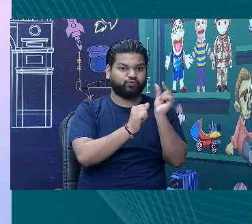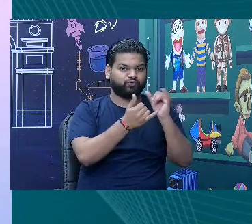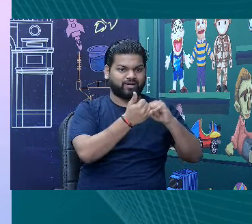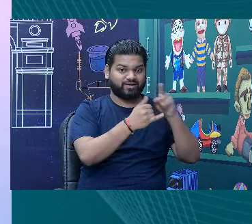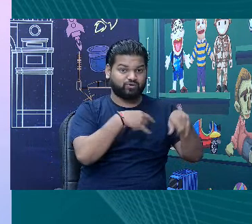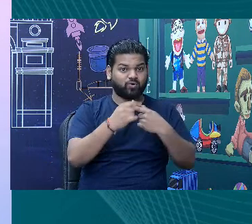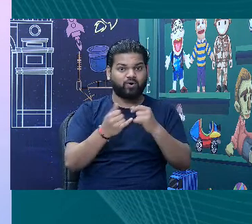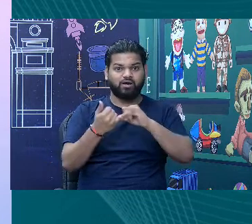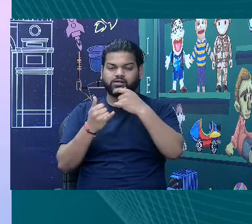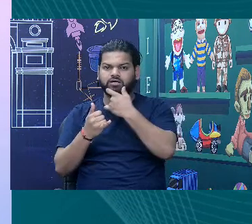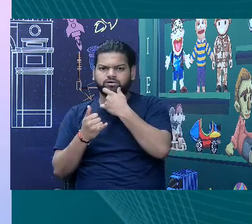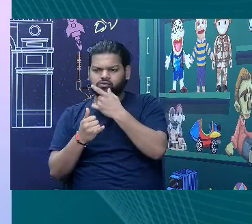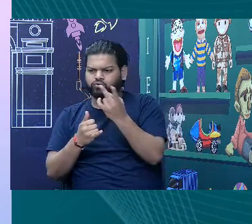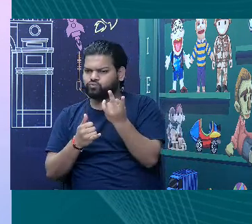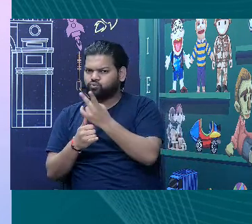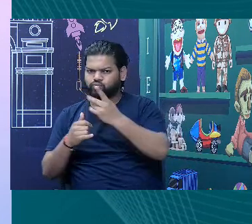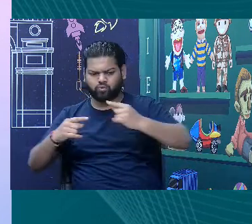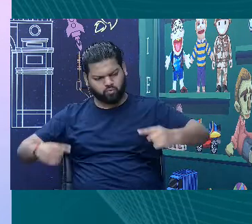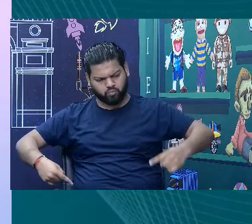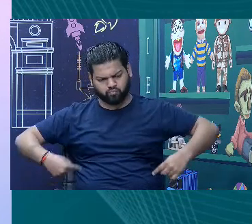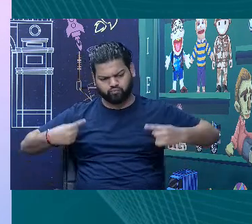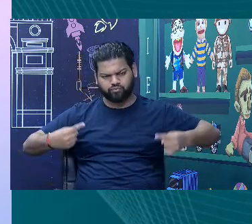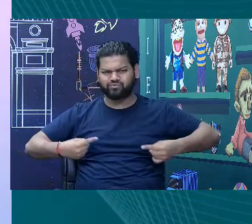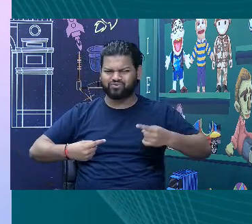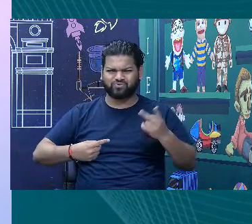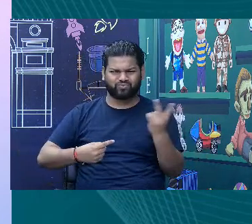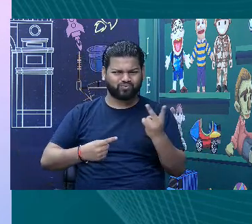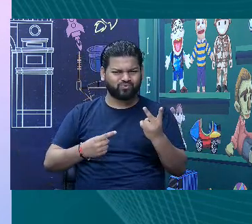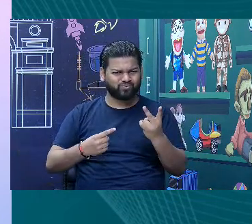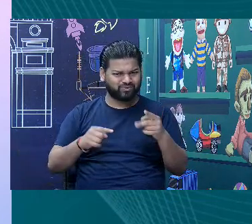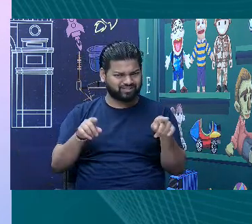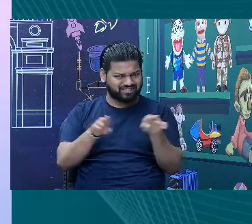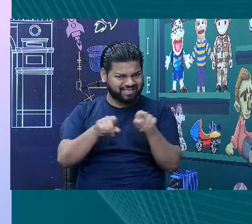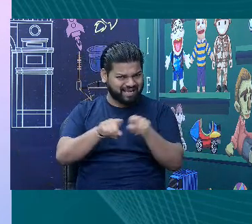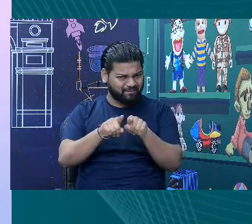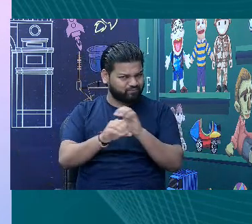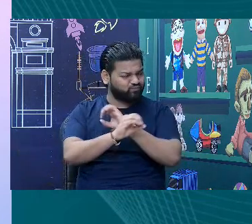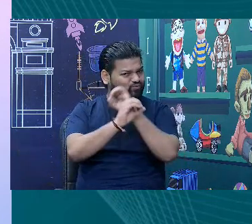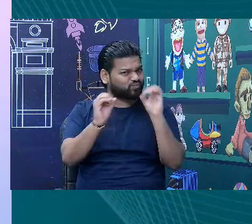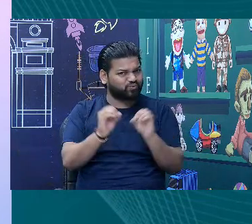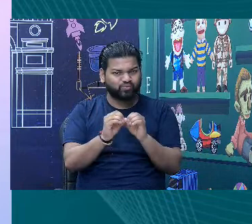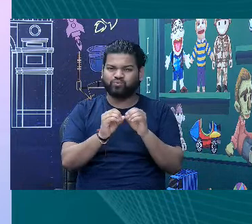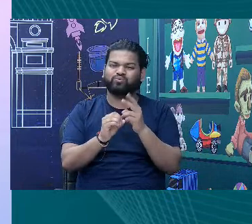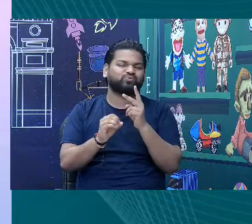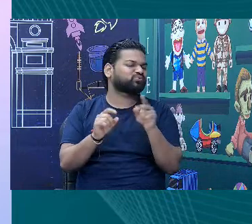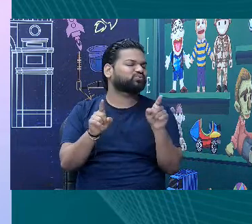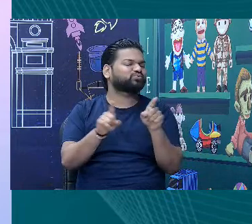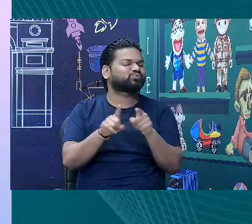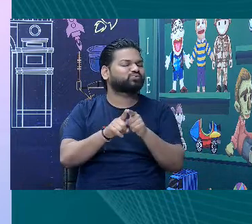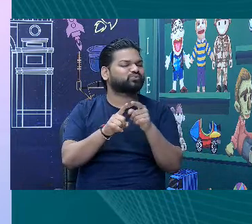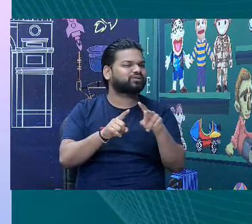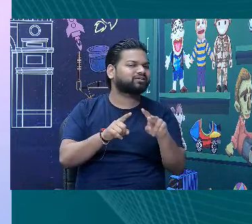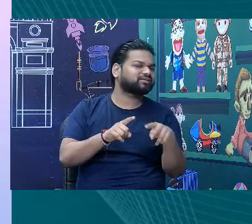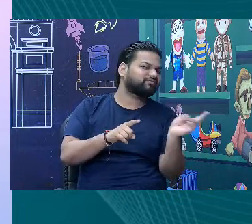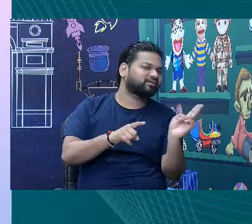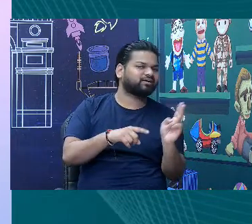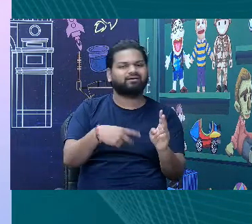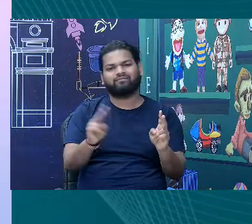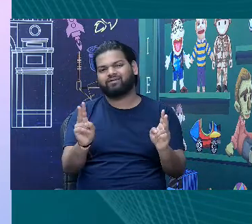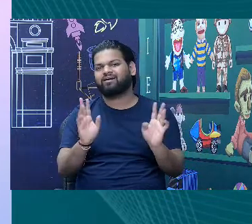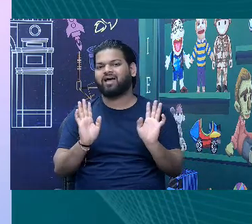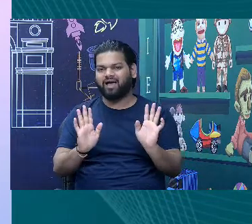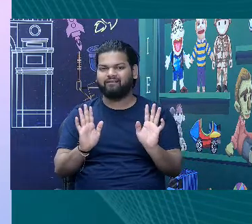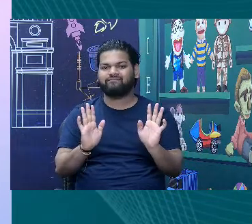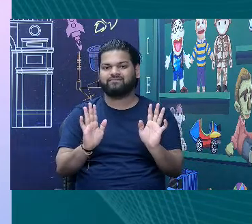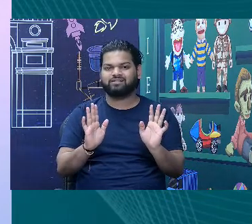says state-of-the-art motorized wheelchair. Okay, actually that's a great question, because I have a slide also about it. I think